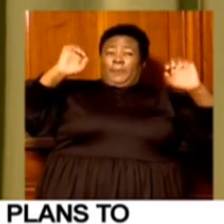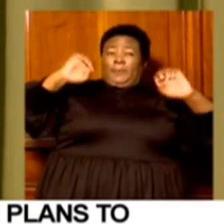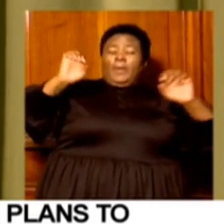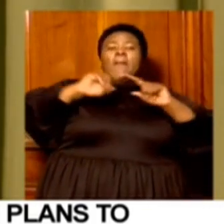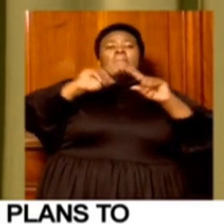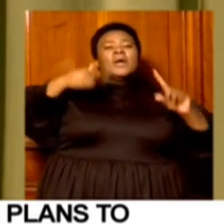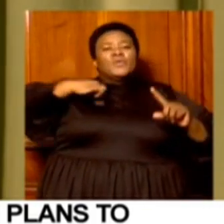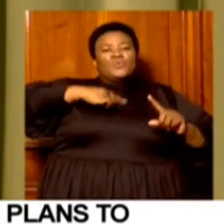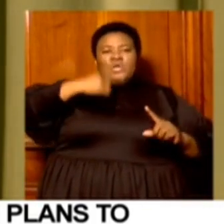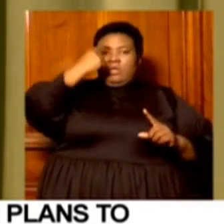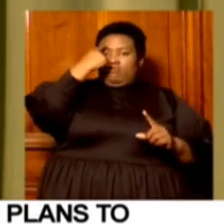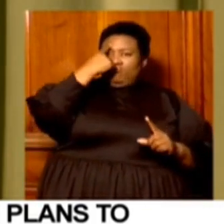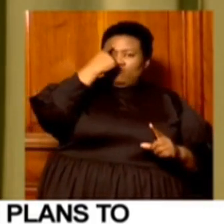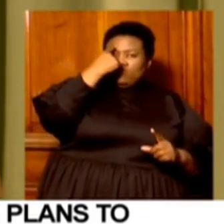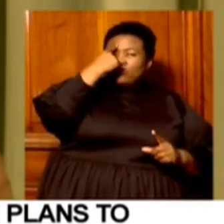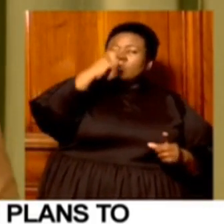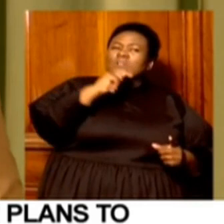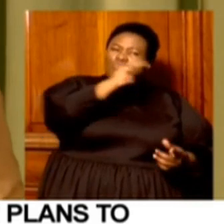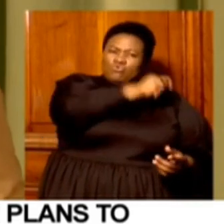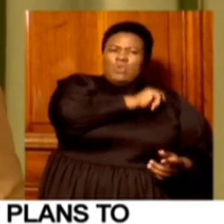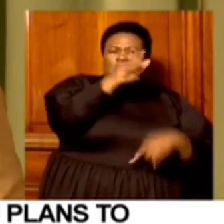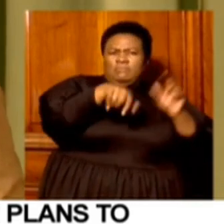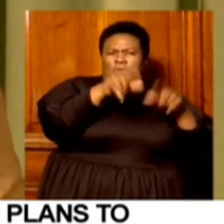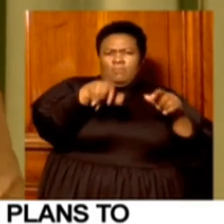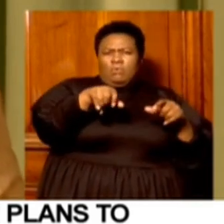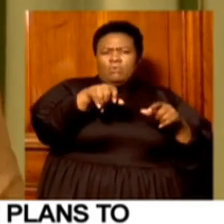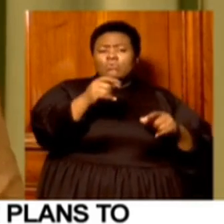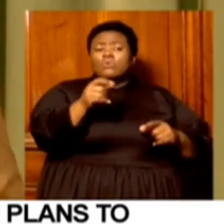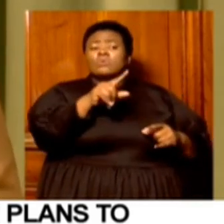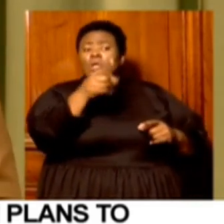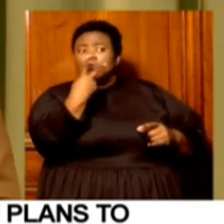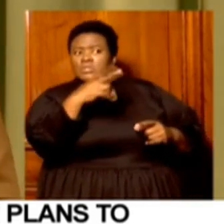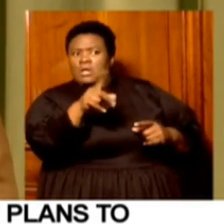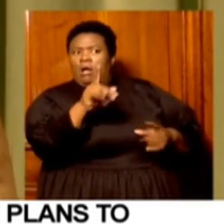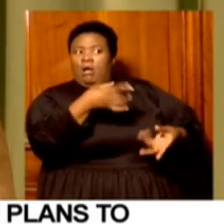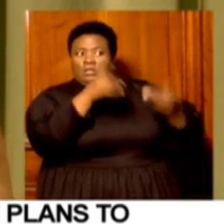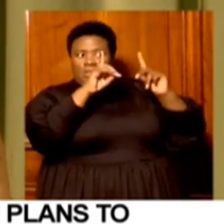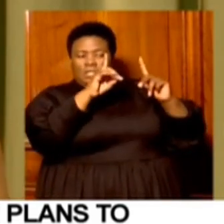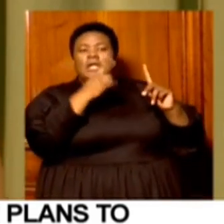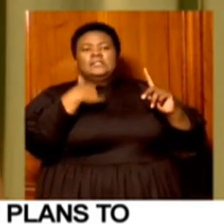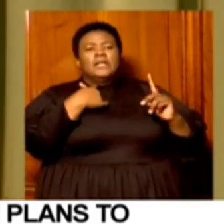see the danger. And they did not disappoint. We don't